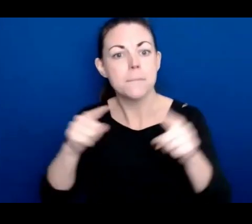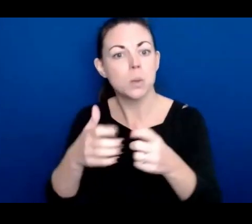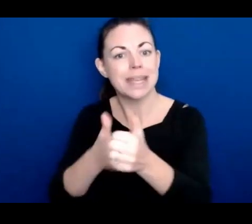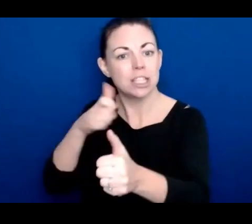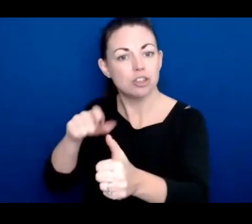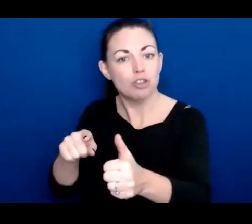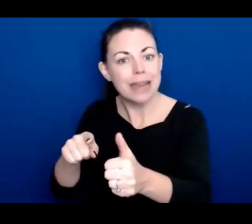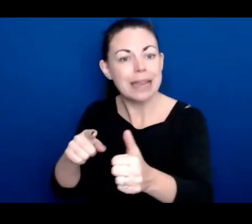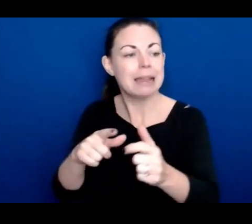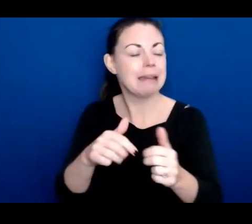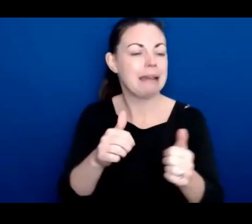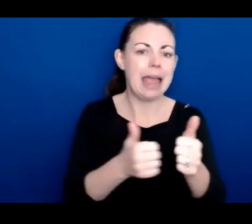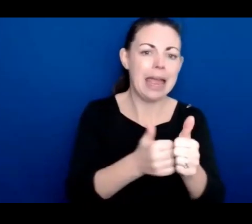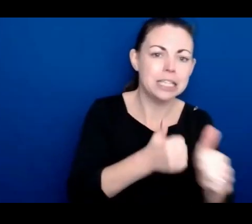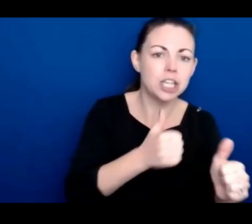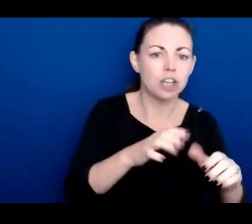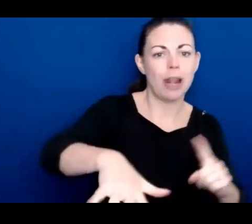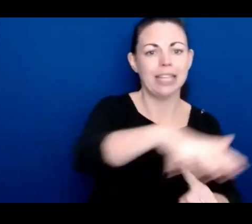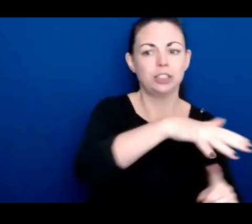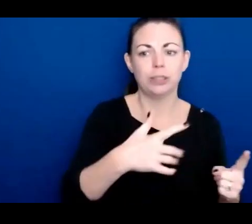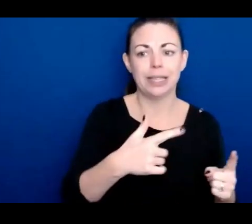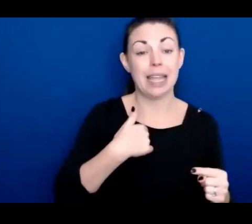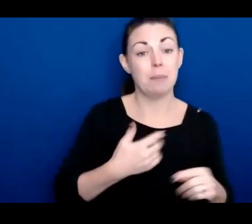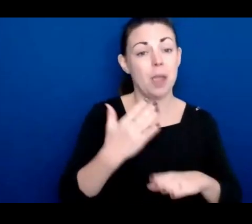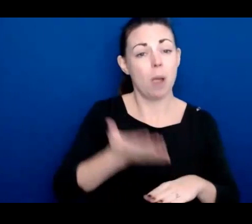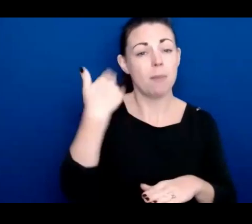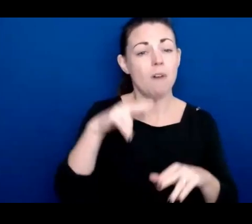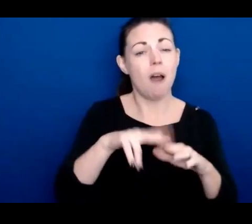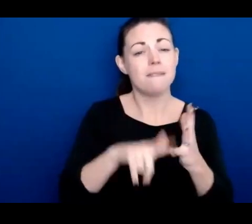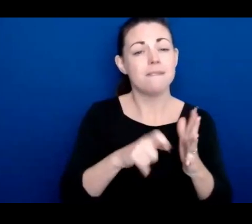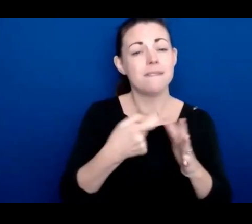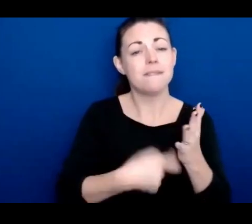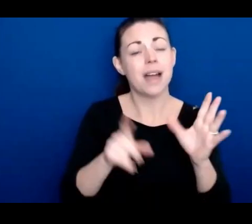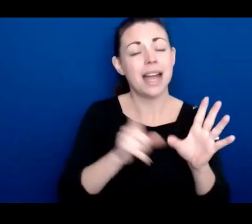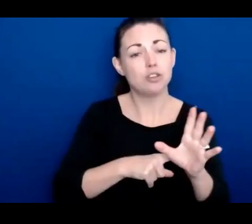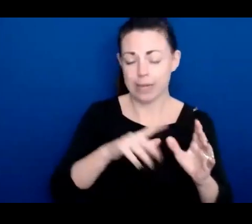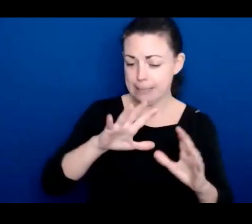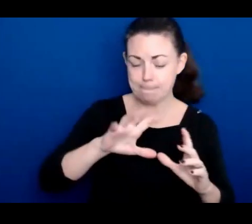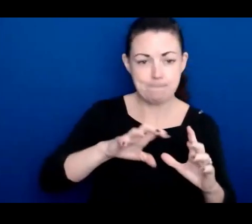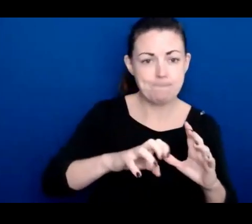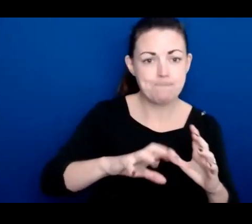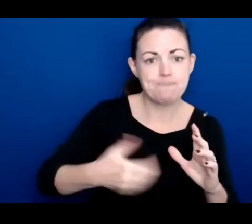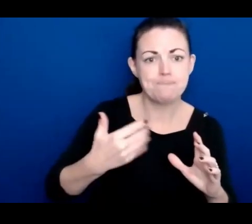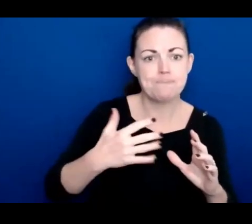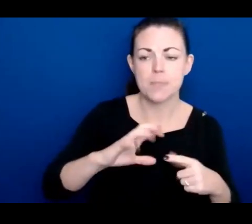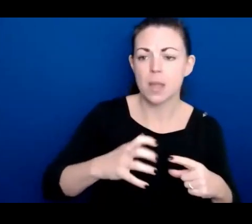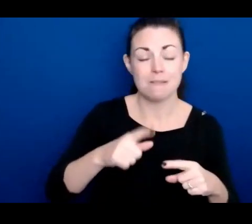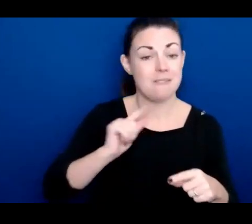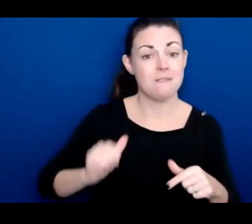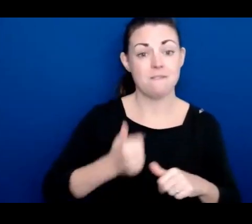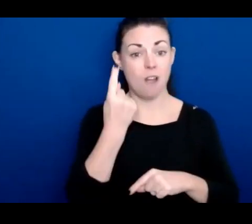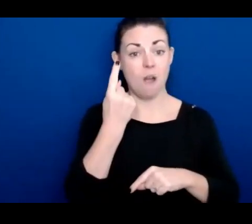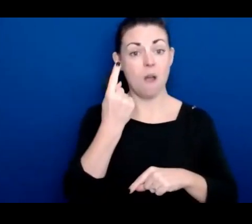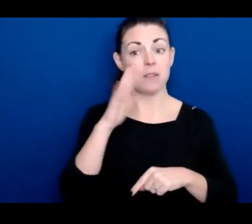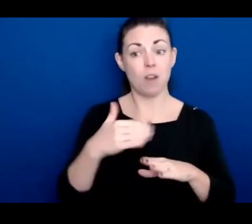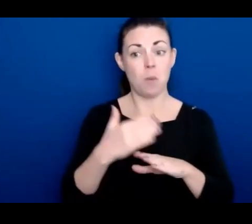be industrial industry. I actually worked in a foundry in the past when I first started work from school, and that was